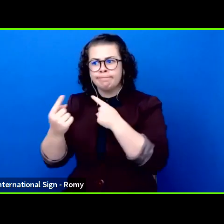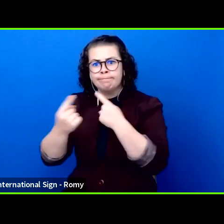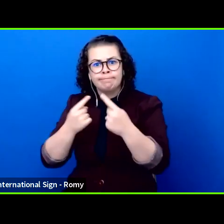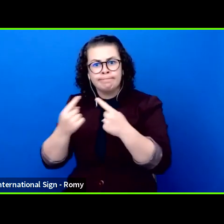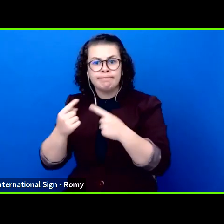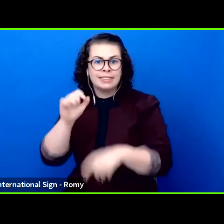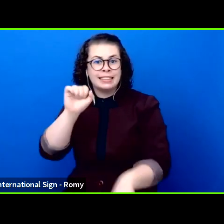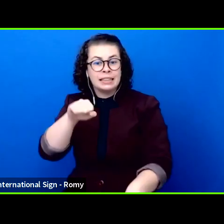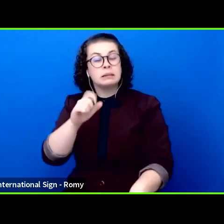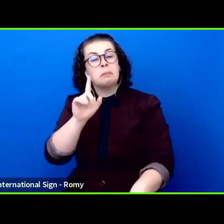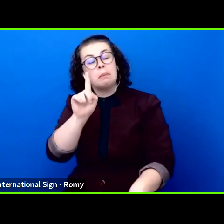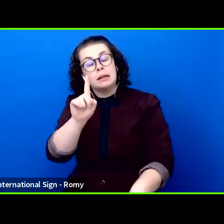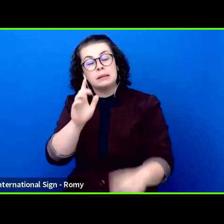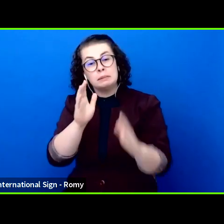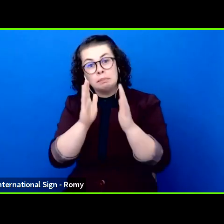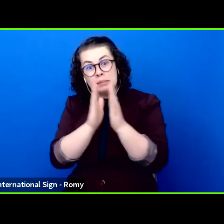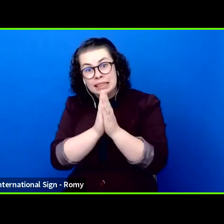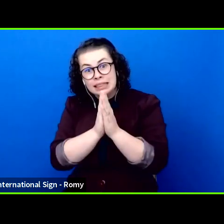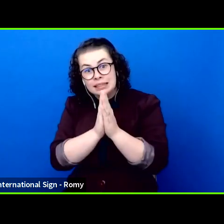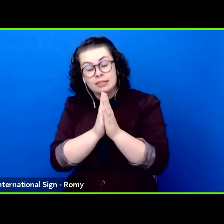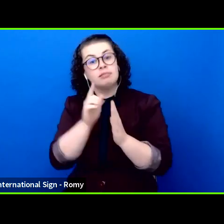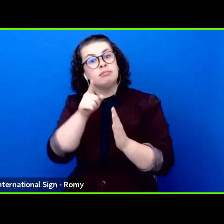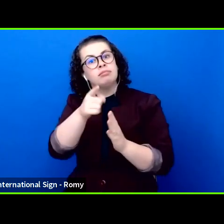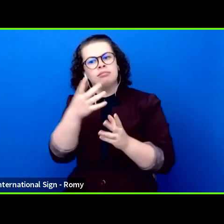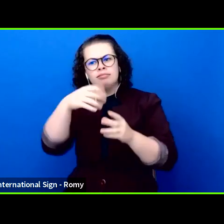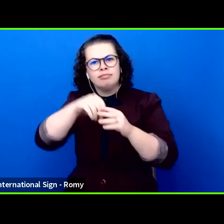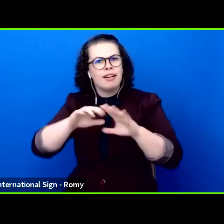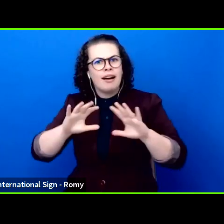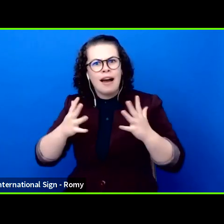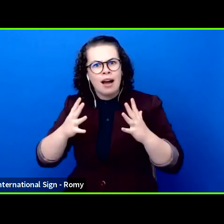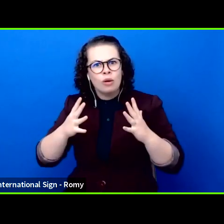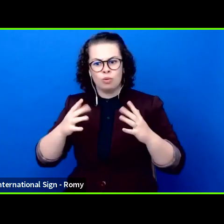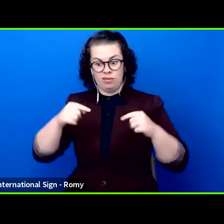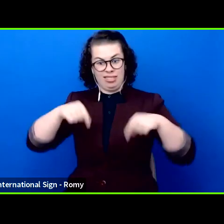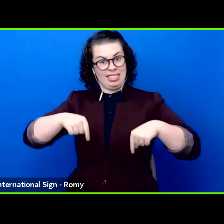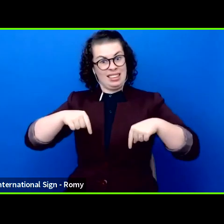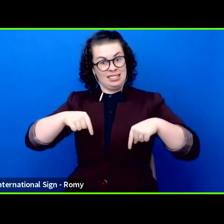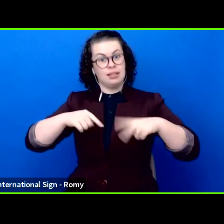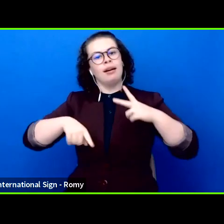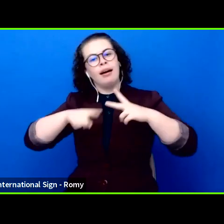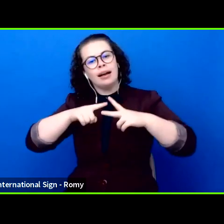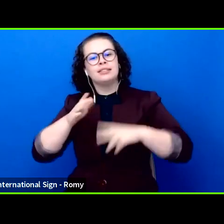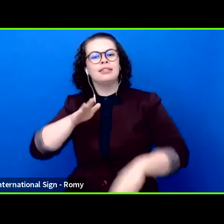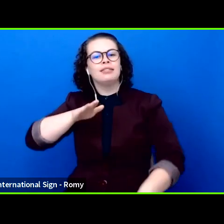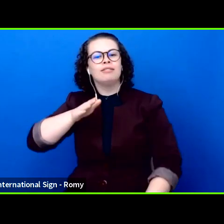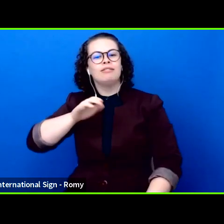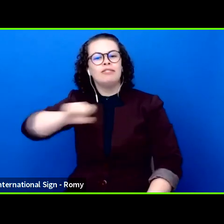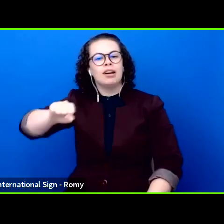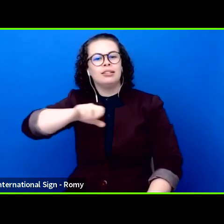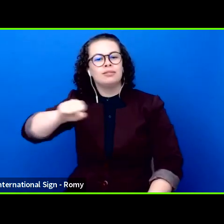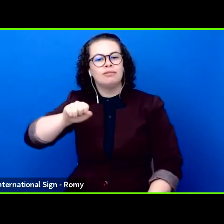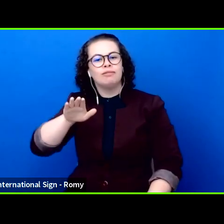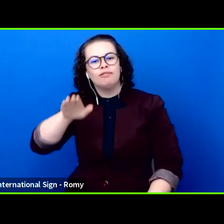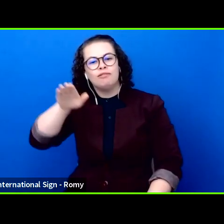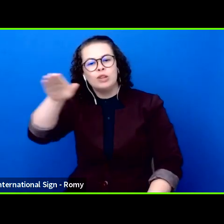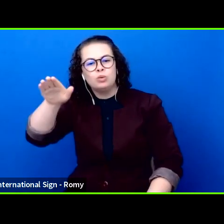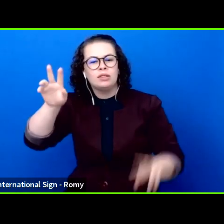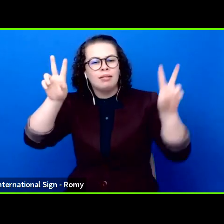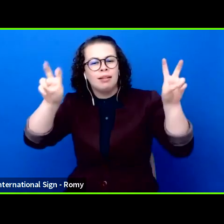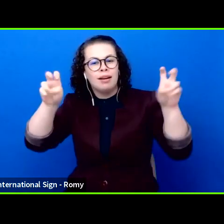also in the same way to take part in Fast Forward, the European Festival for Young Directors.